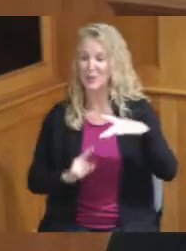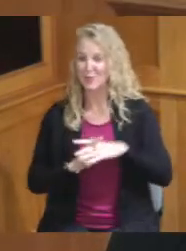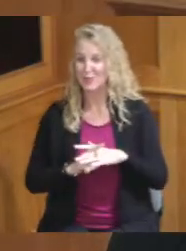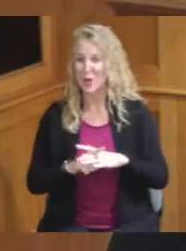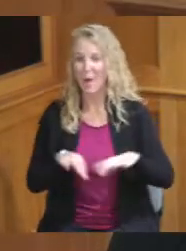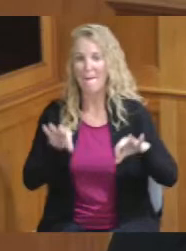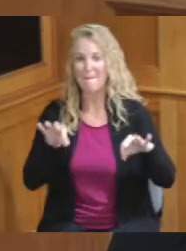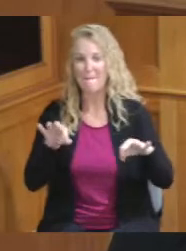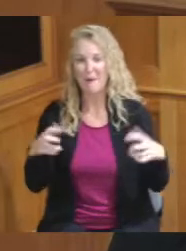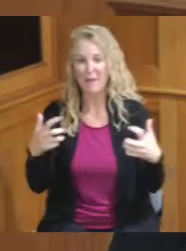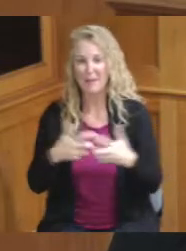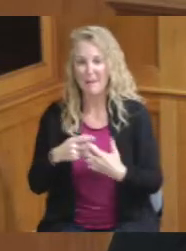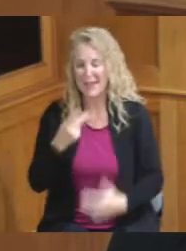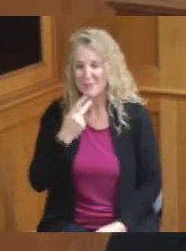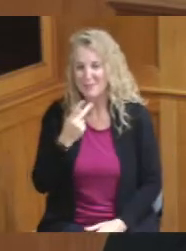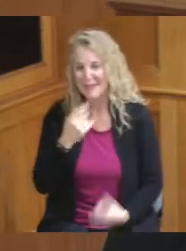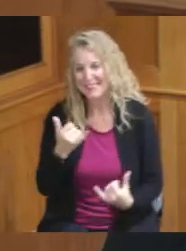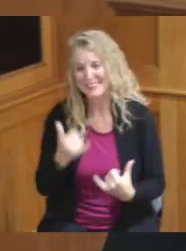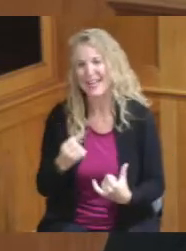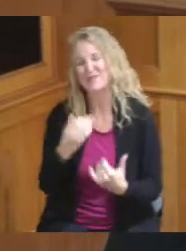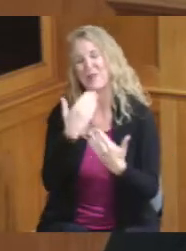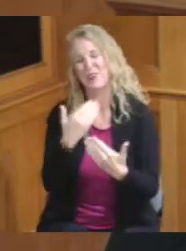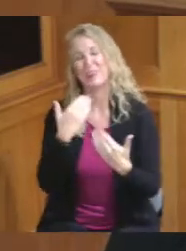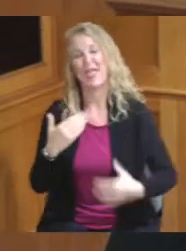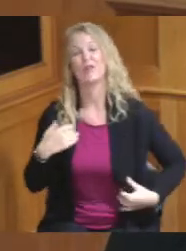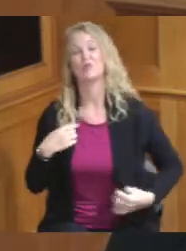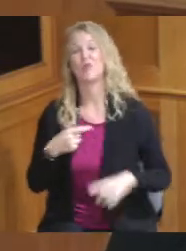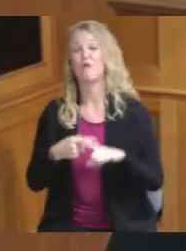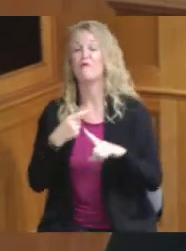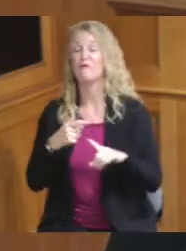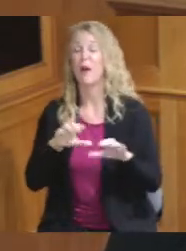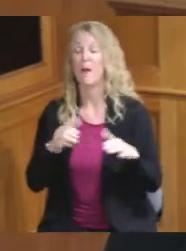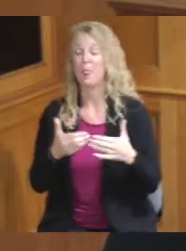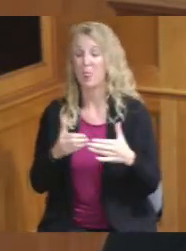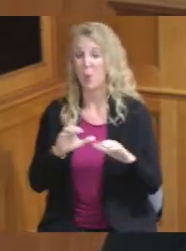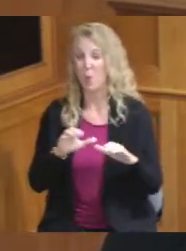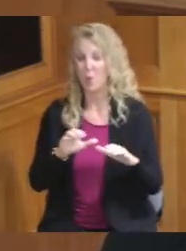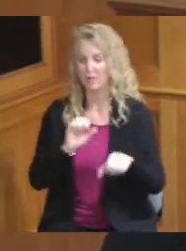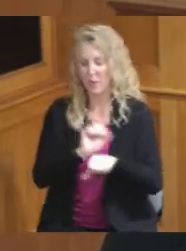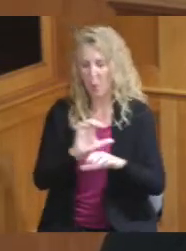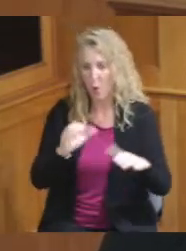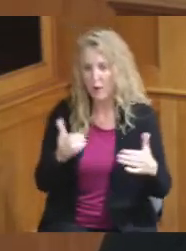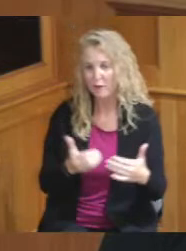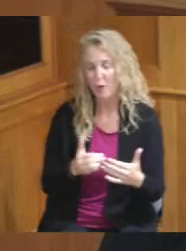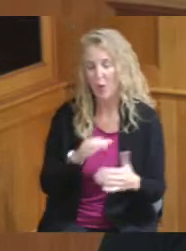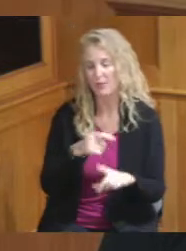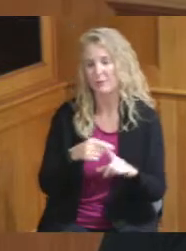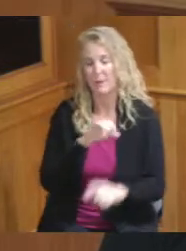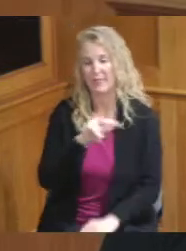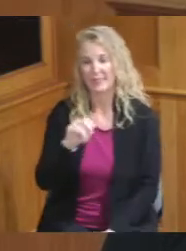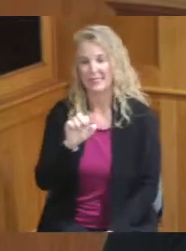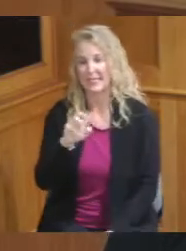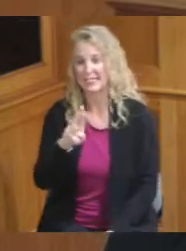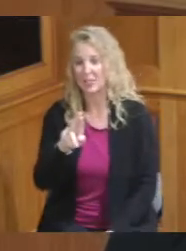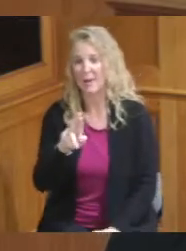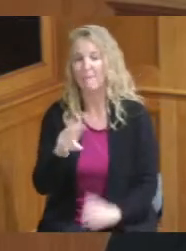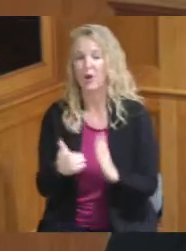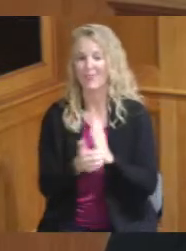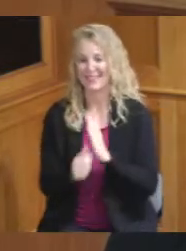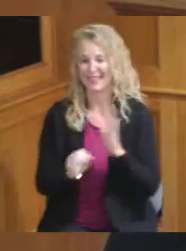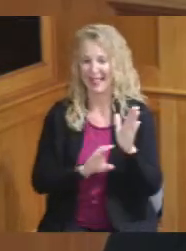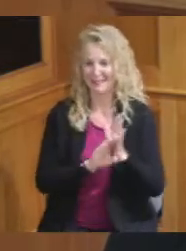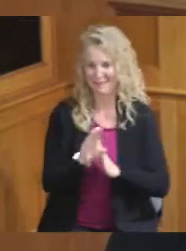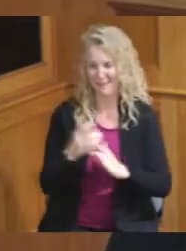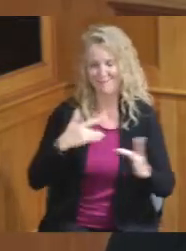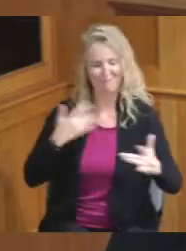of the whole event today, so thanks. But on behalf of the Workforce Innovation Center and the Cincinnati Chamber and the Talent Collaborative in this project, we're really excited